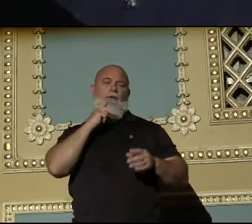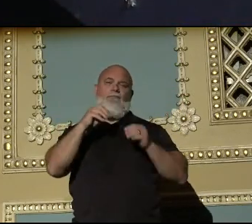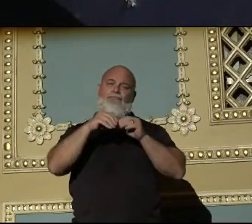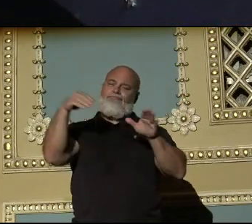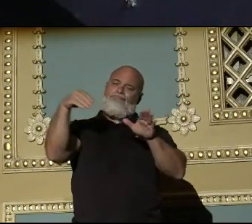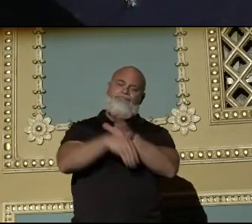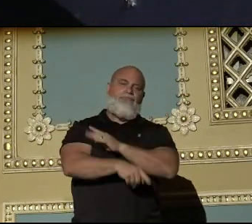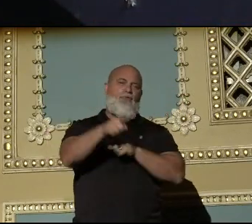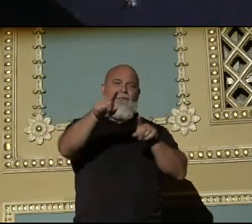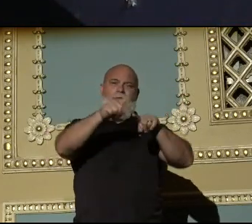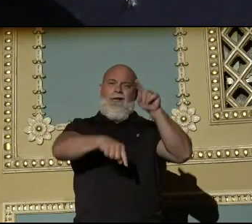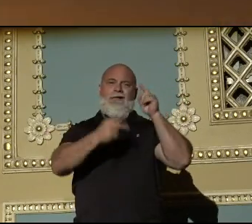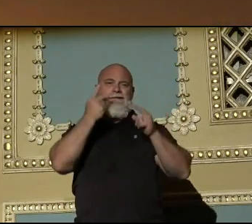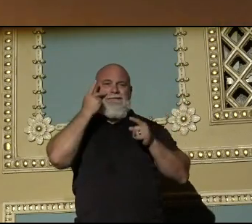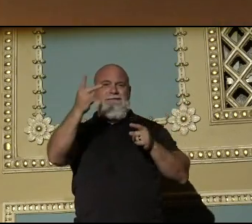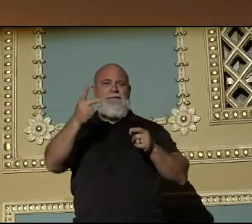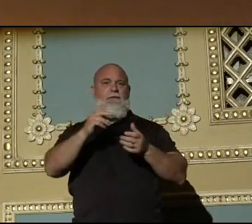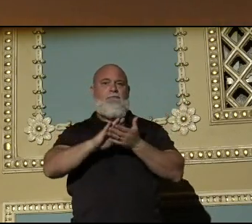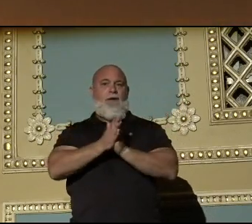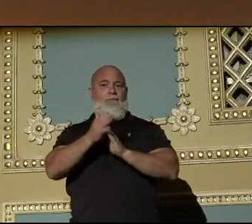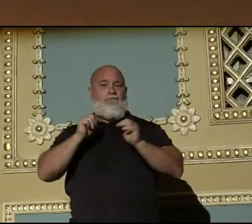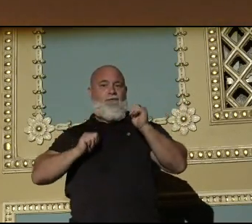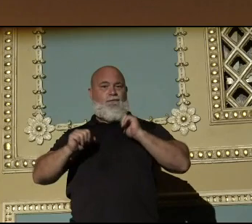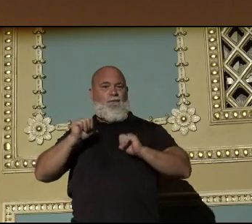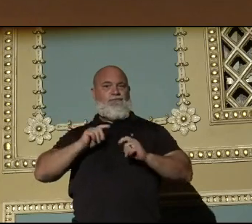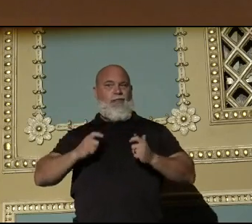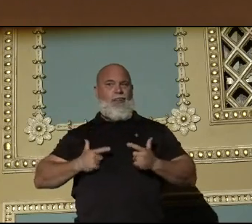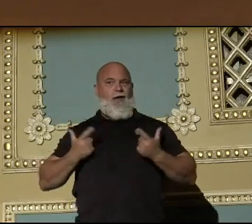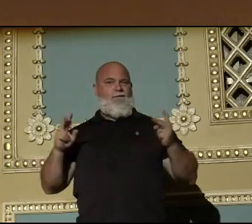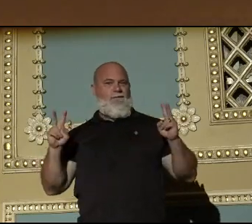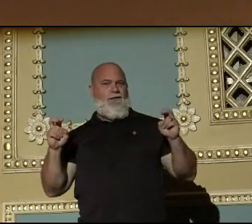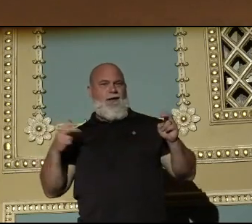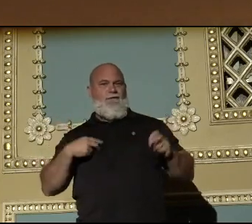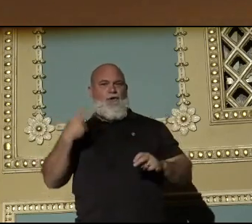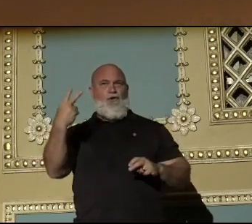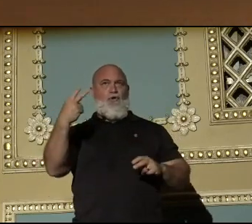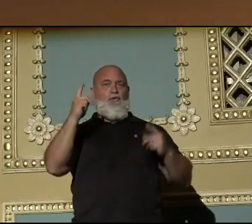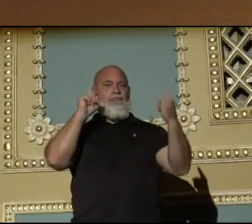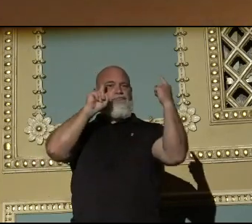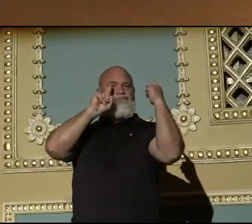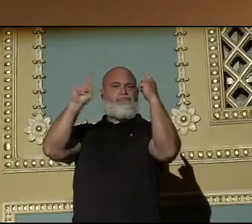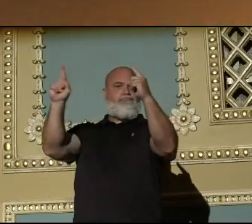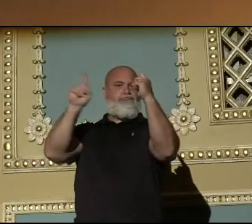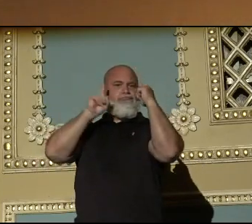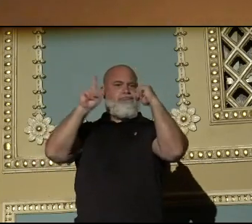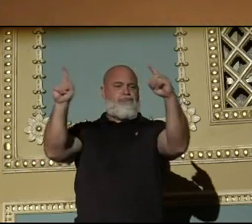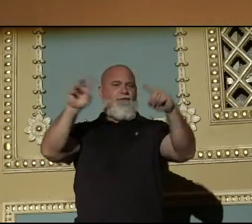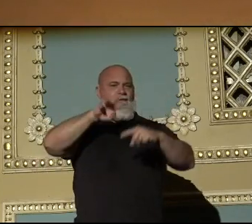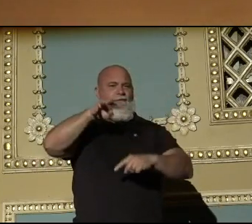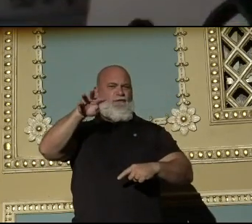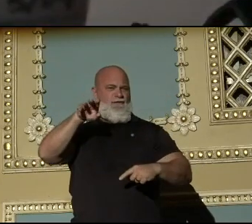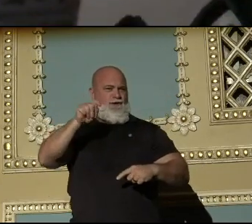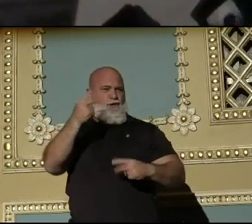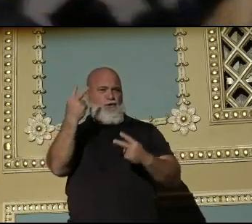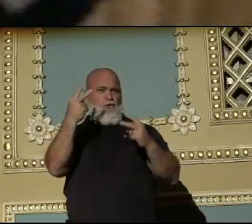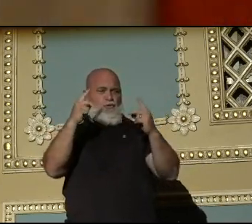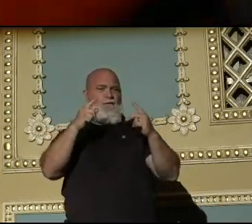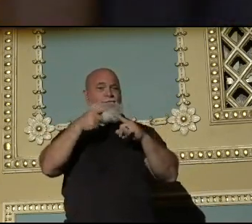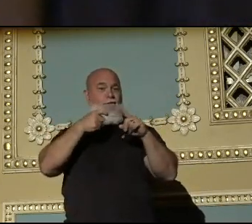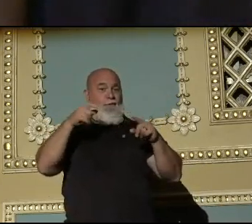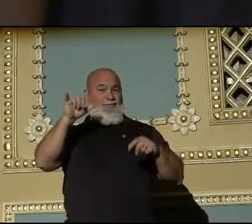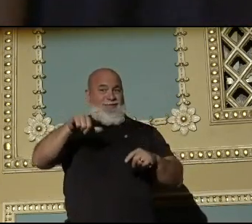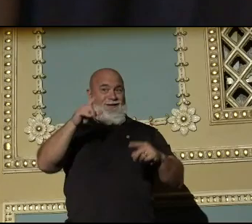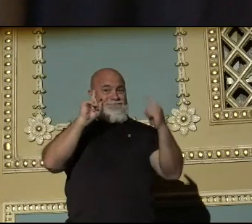that brings each performance to life. We have 2 of these catwalks that extend over the audience. From here, we can